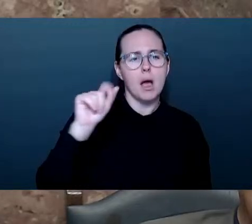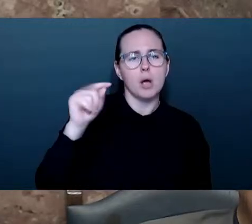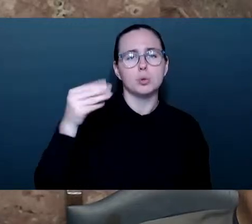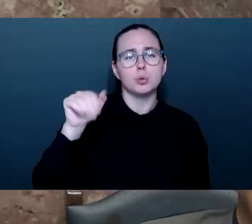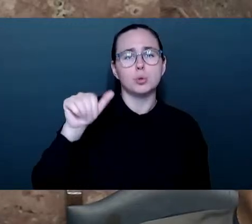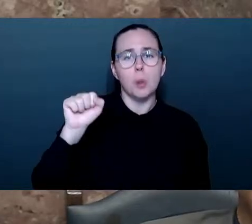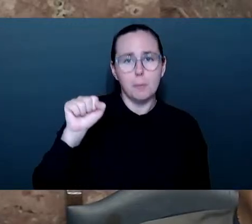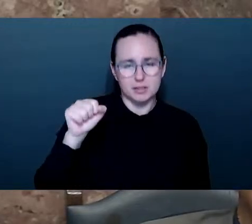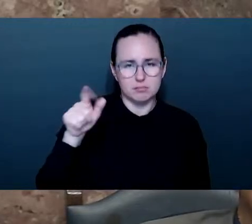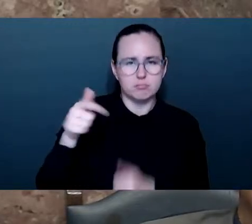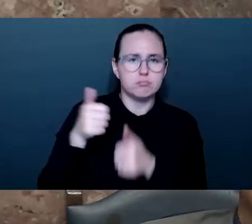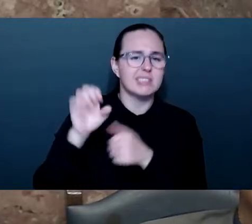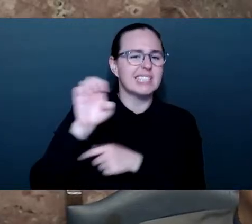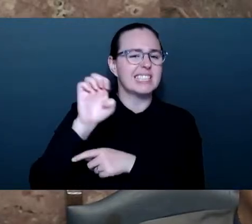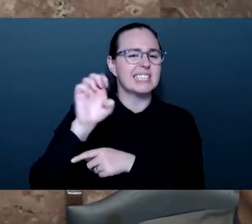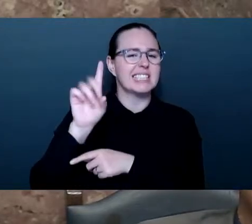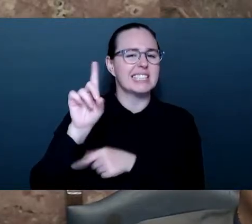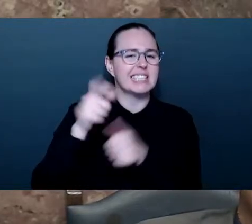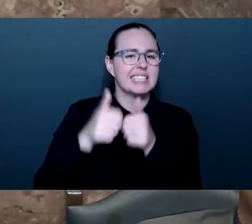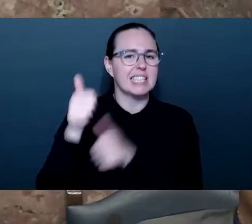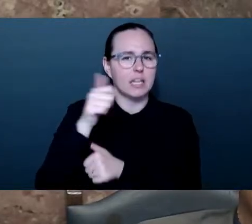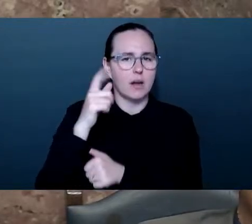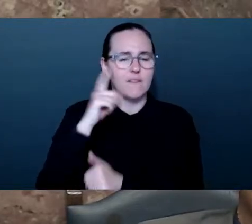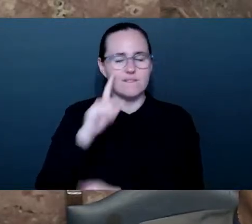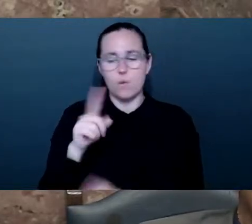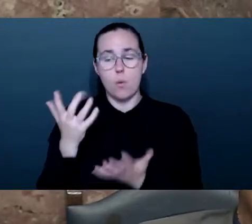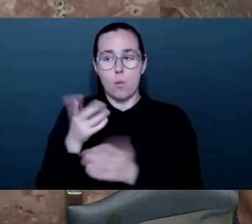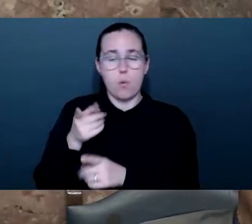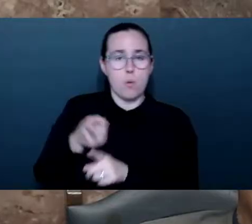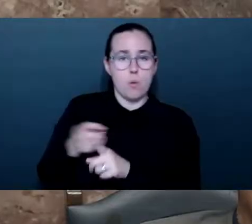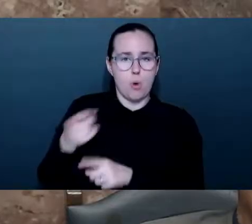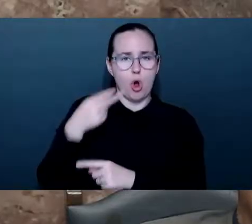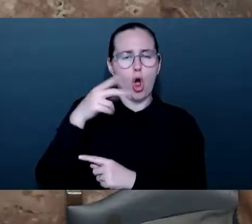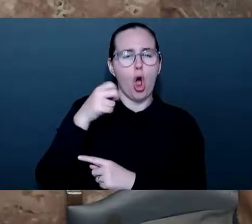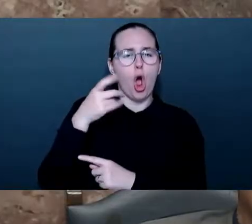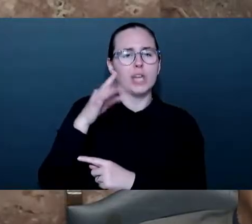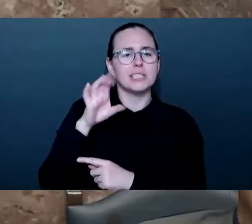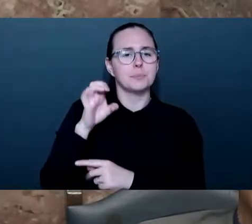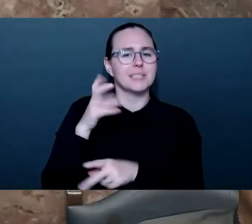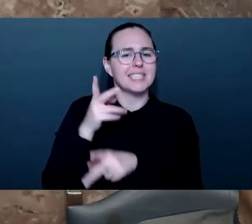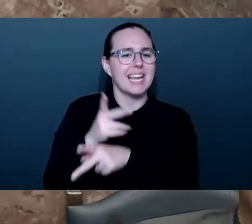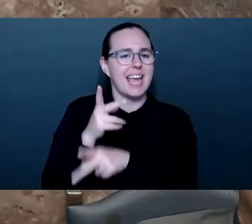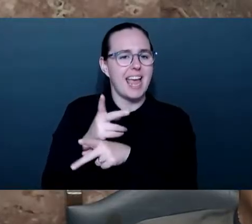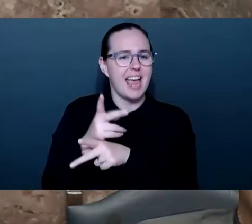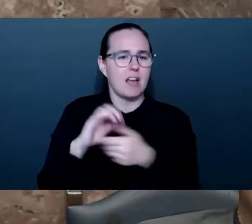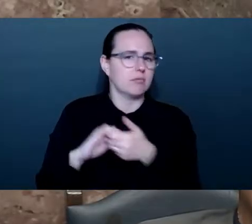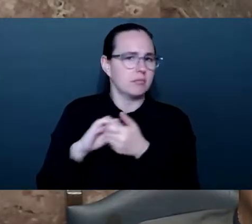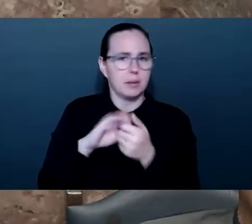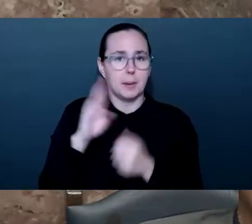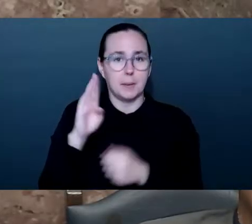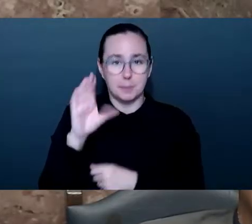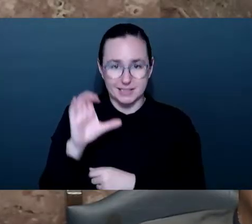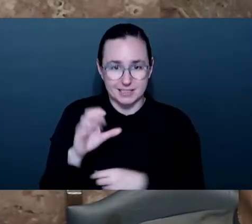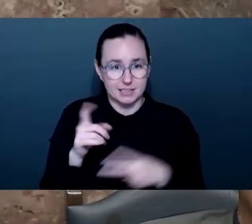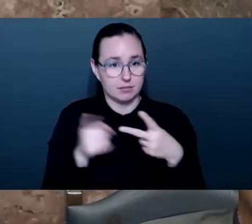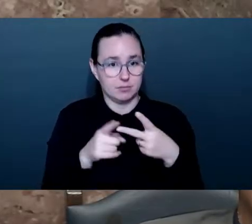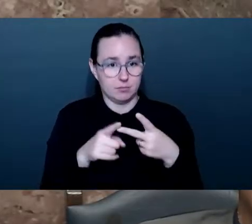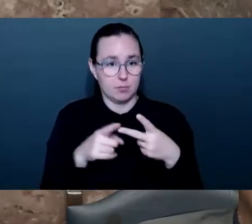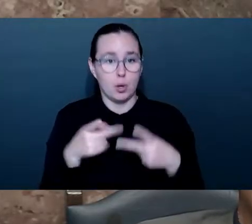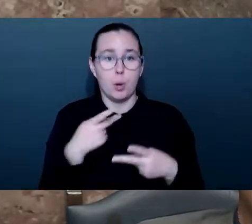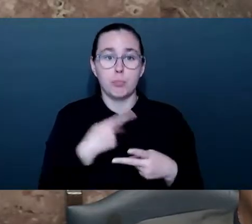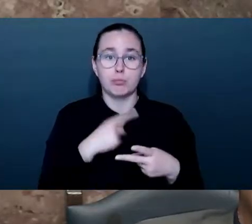George for Prince George Hospice, Amanda McNeely, Peace Arch Hospice, and Terry Henderson, Victoria